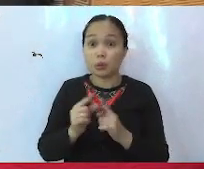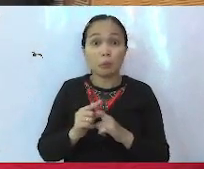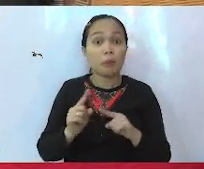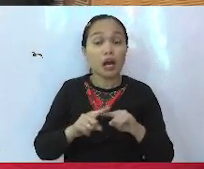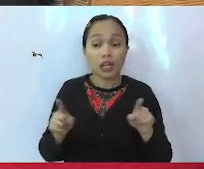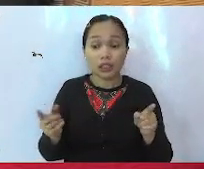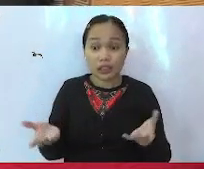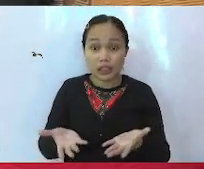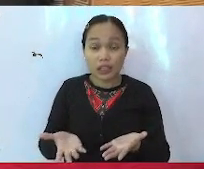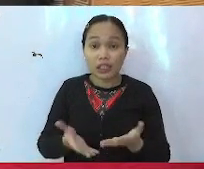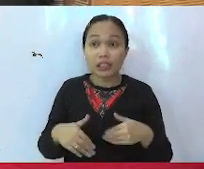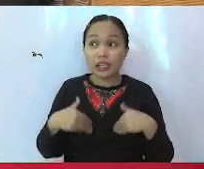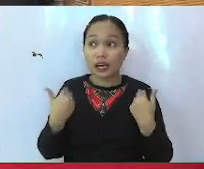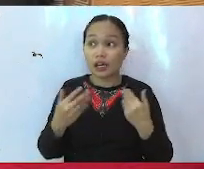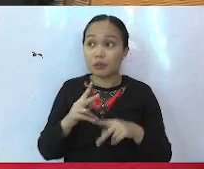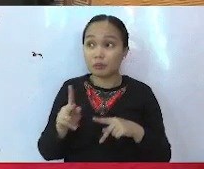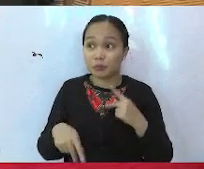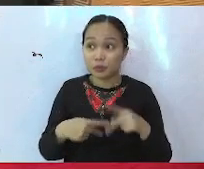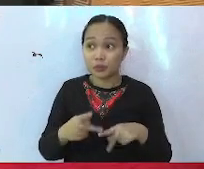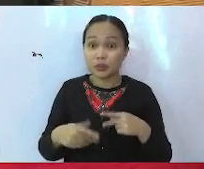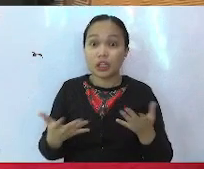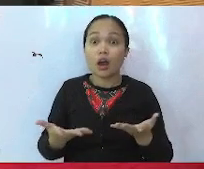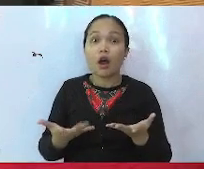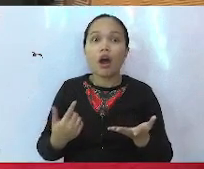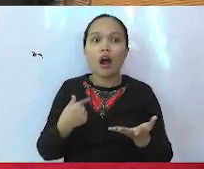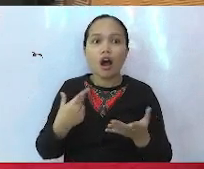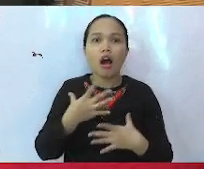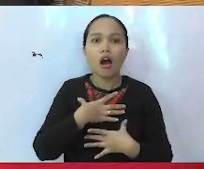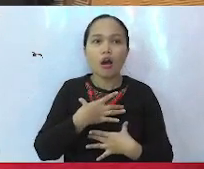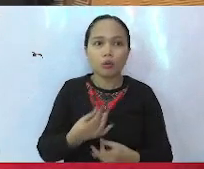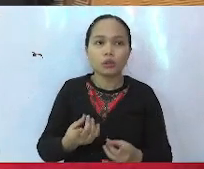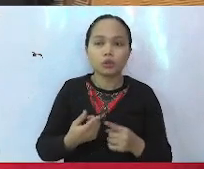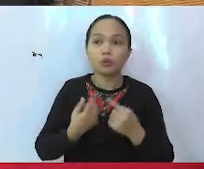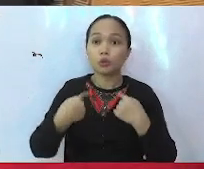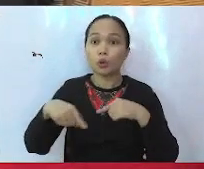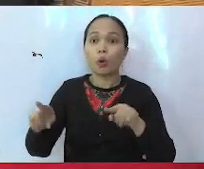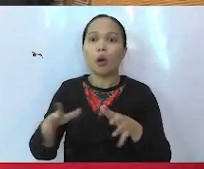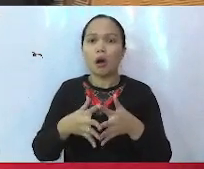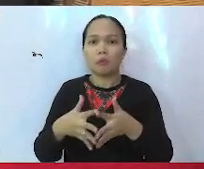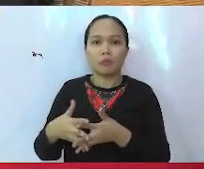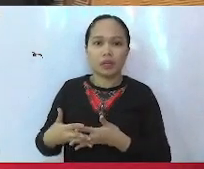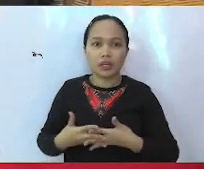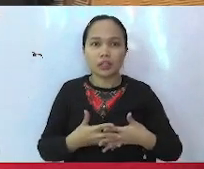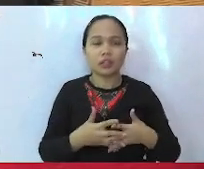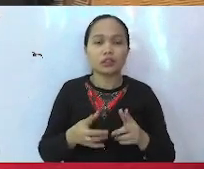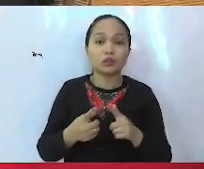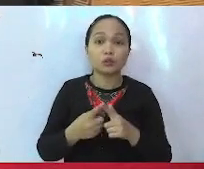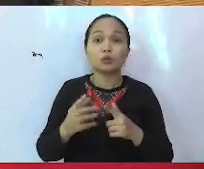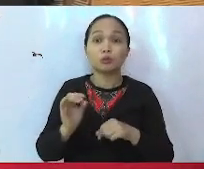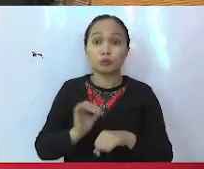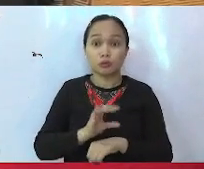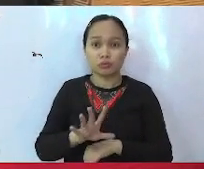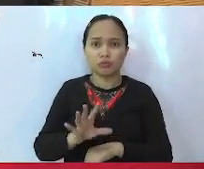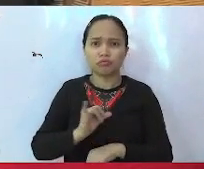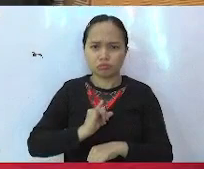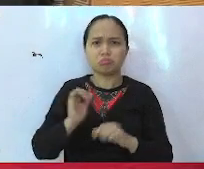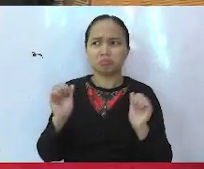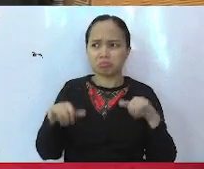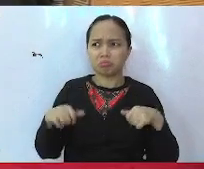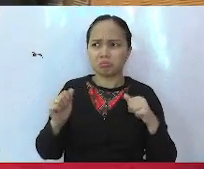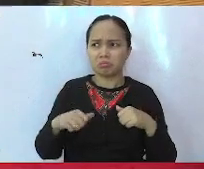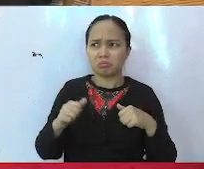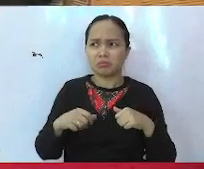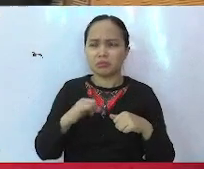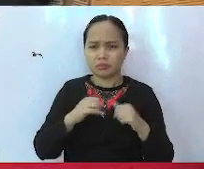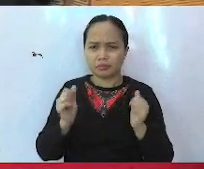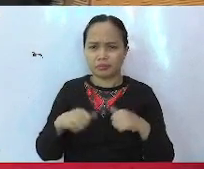from here in our country desires to be influenced by the United States. Oh, man. By America. You know, it's sad. I agree. I can tell you